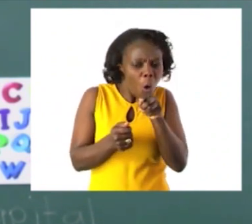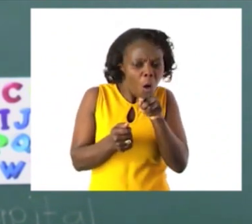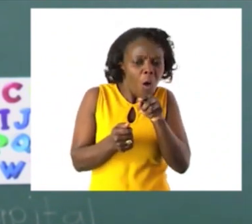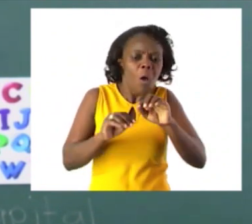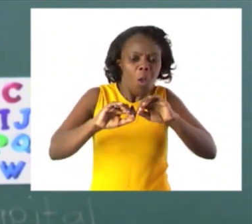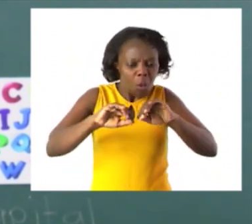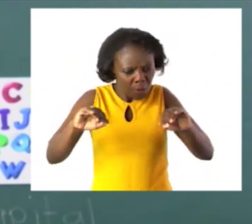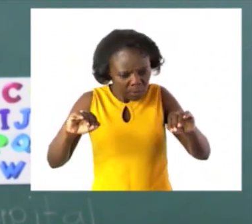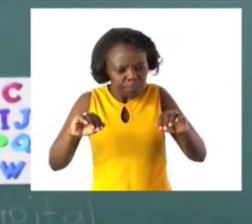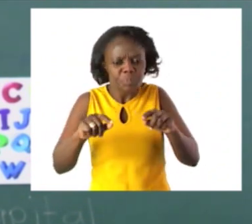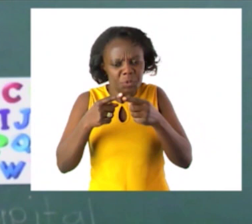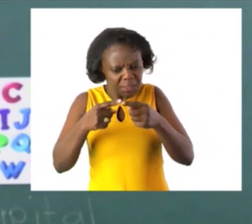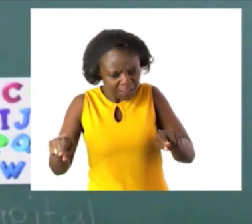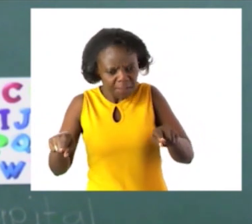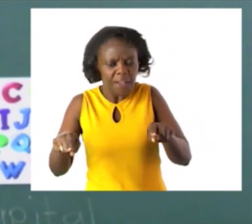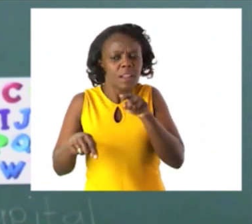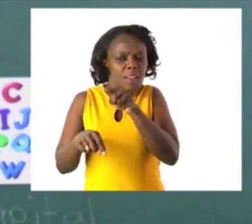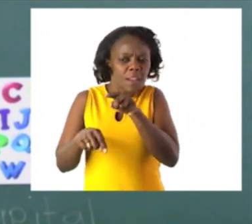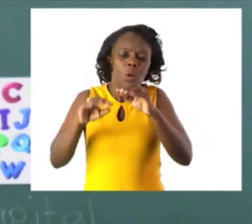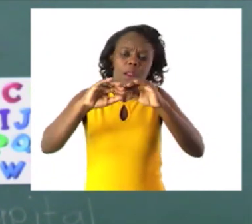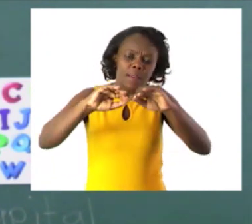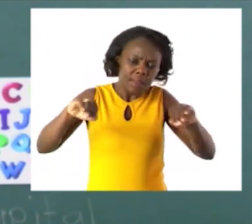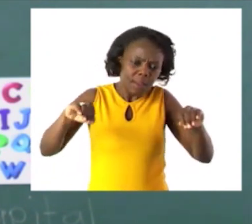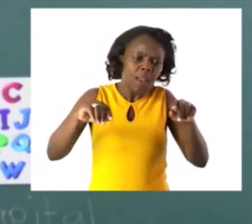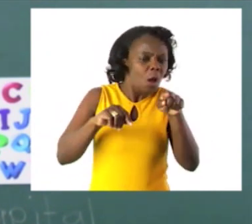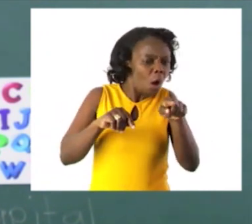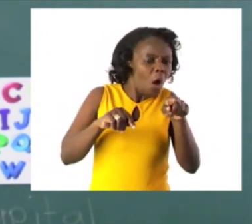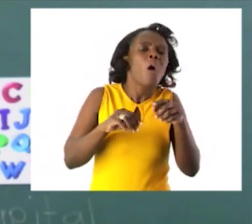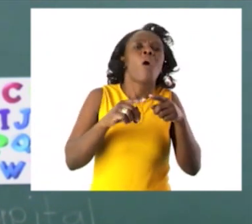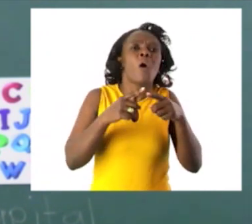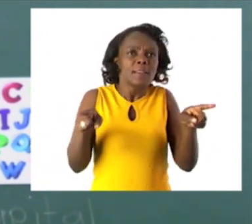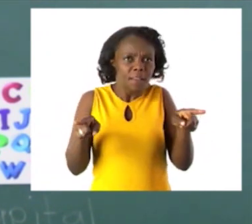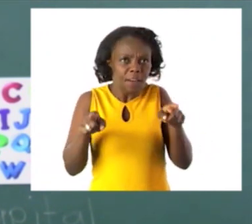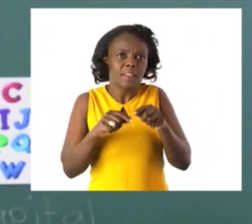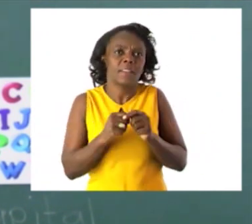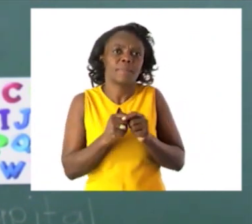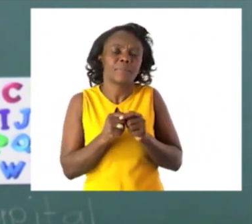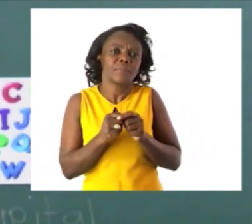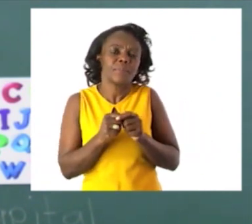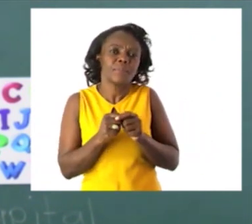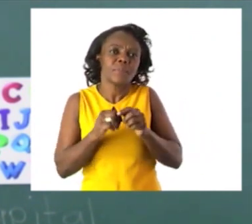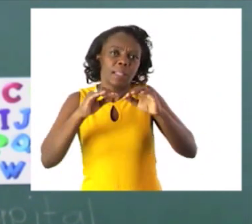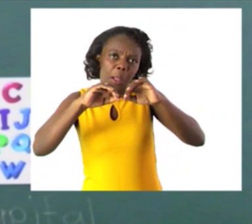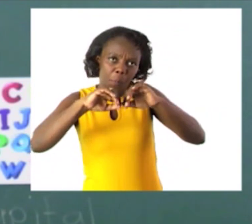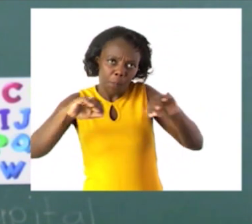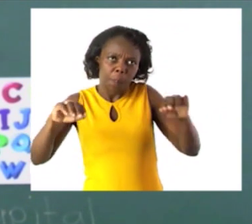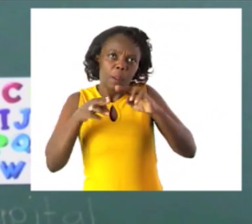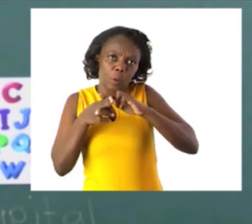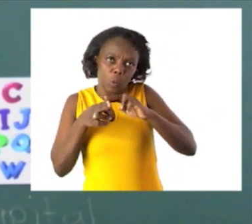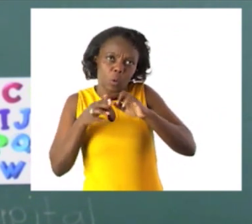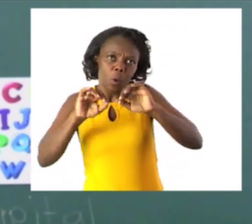is different from that one and from the other one. So it is used to separate